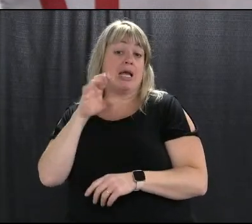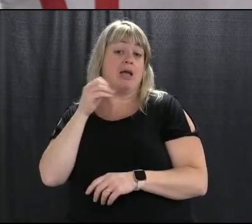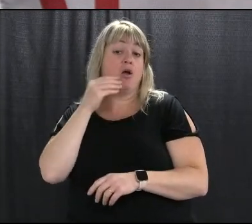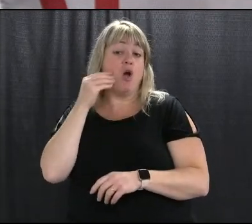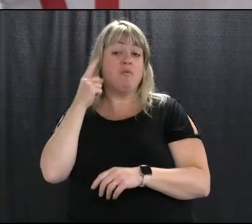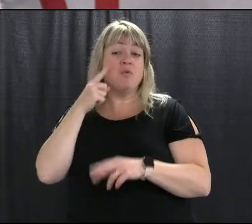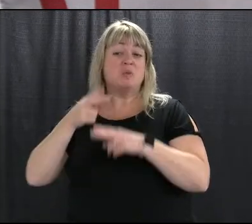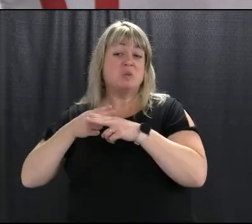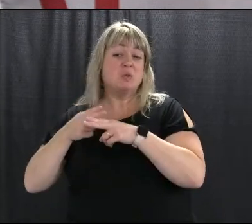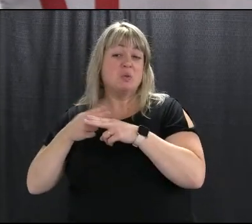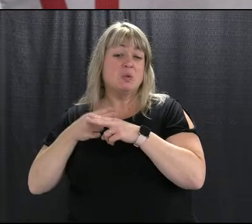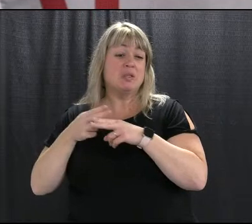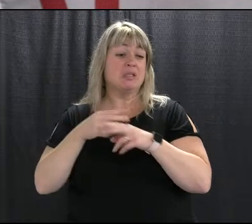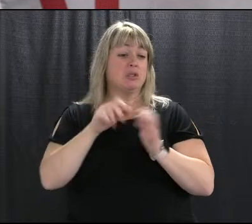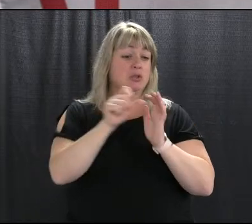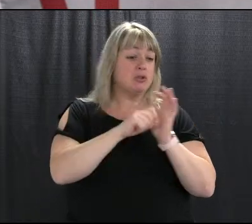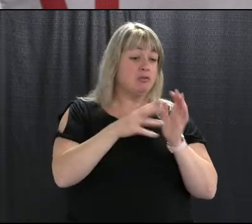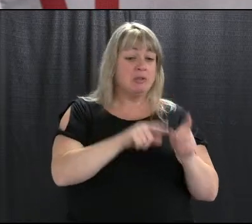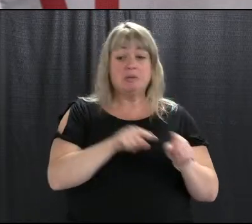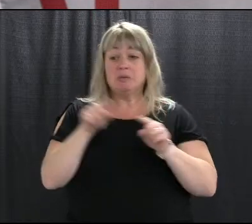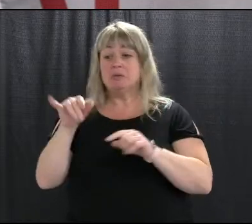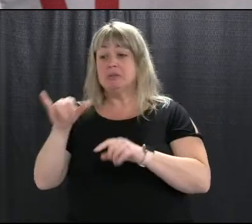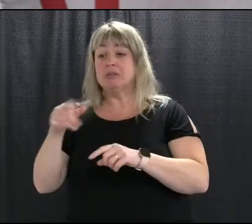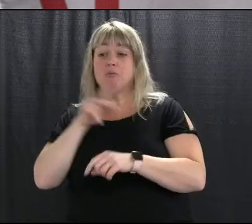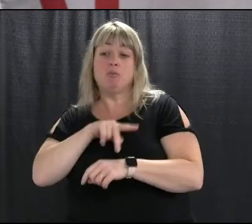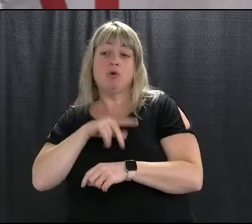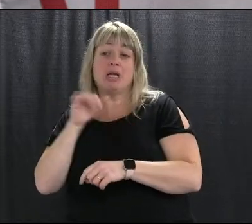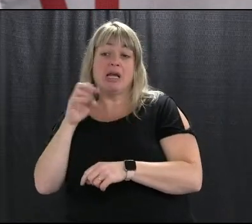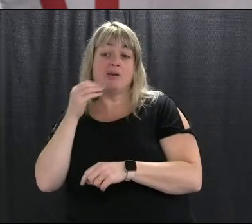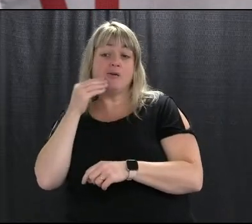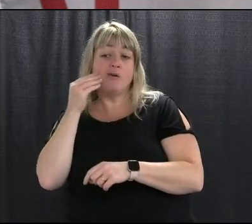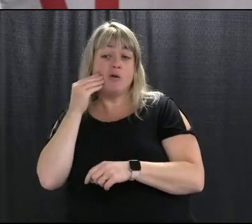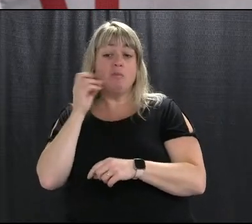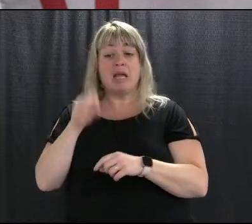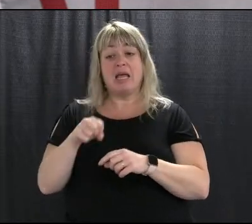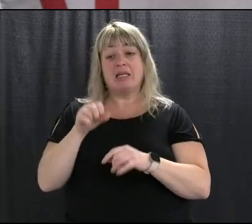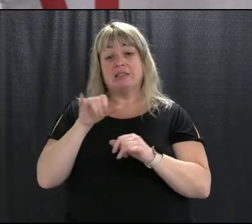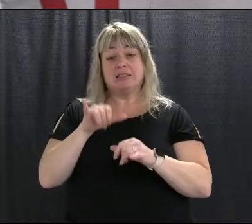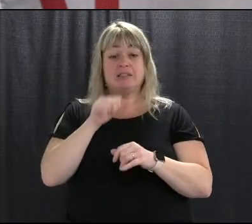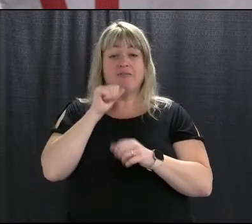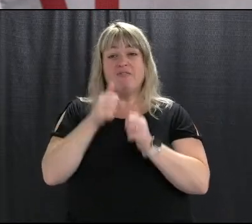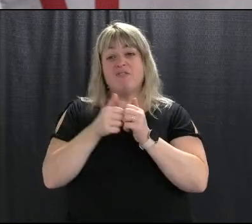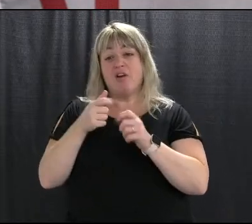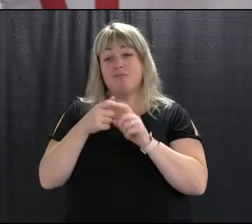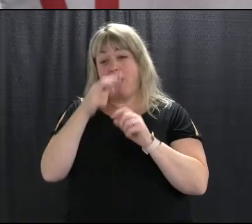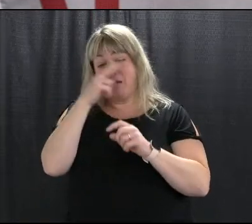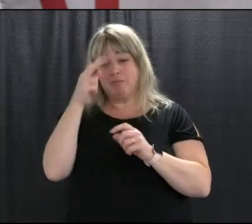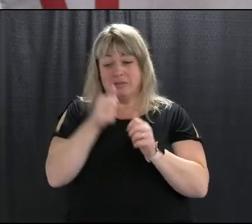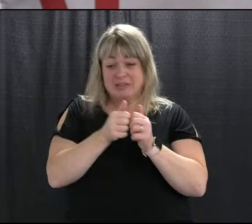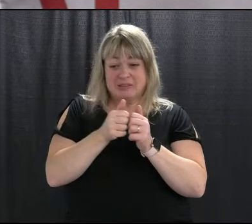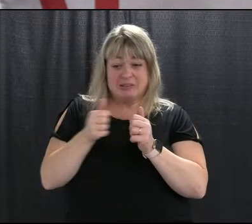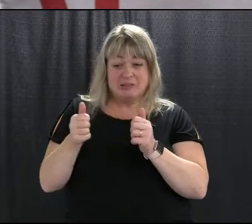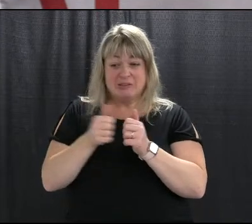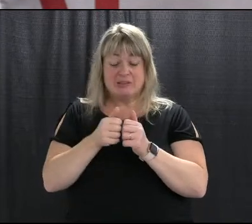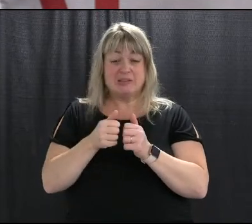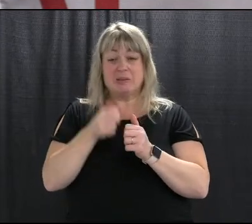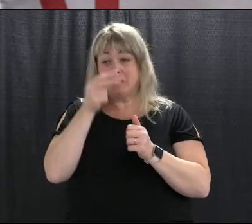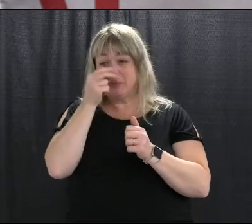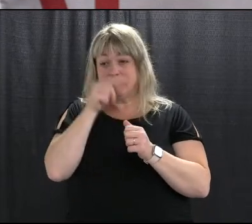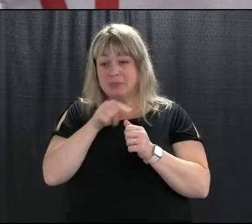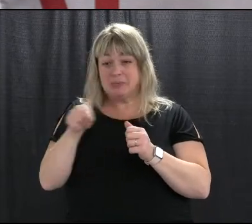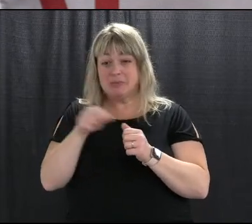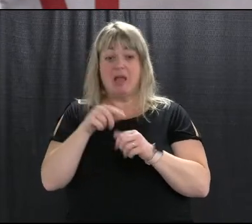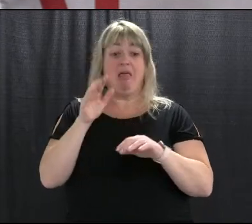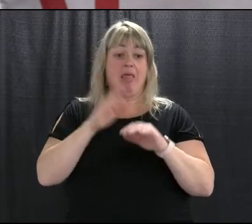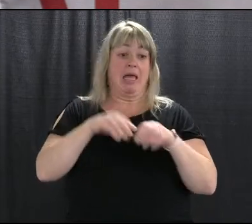patients. Our new program supports patients so that they can stay close to the hospital instead of in the hospital